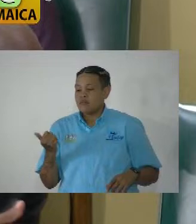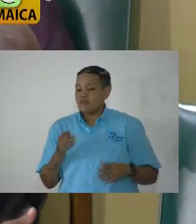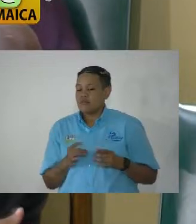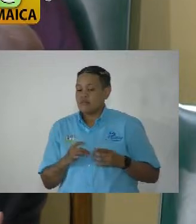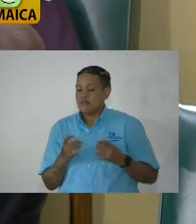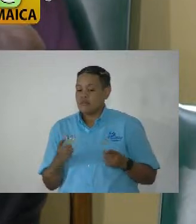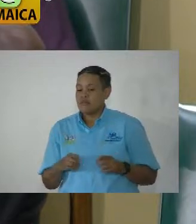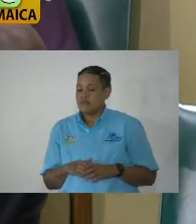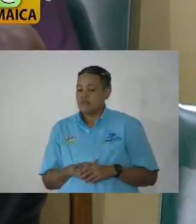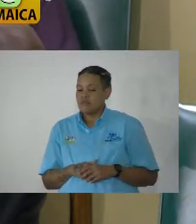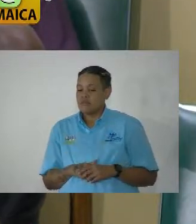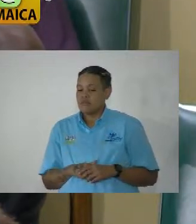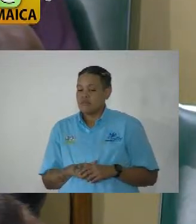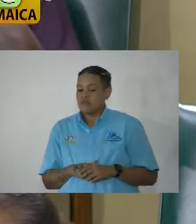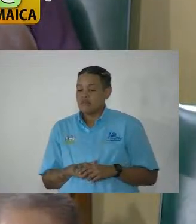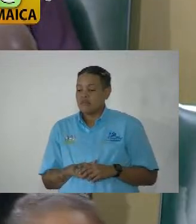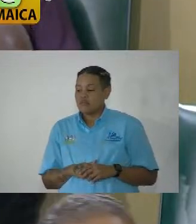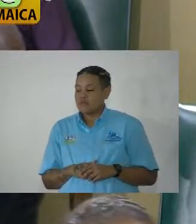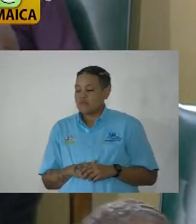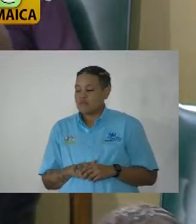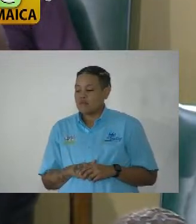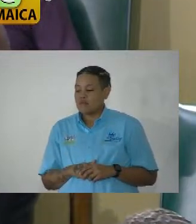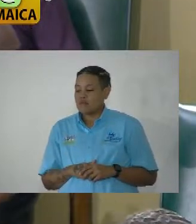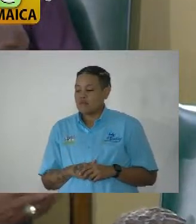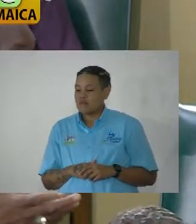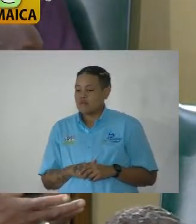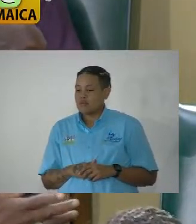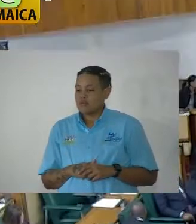comments. Thank you.